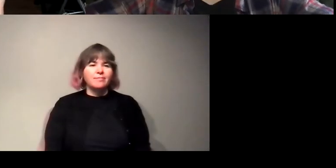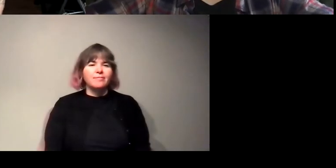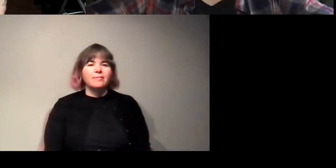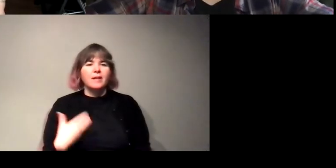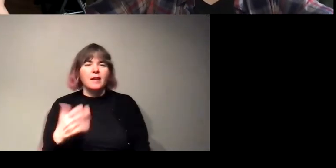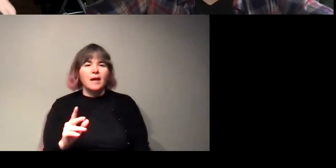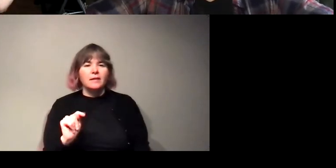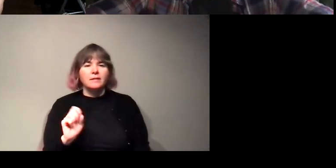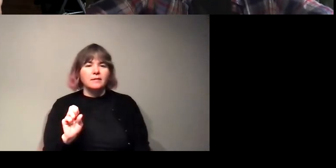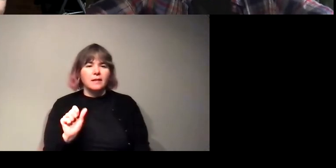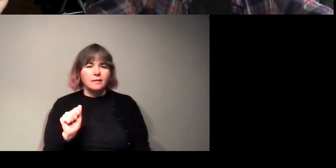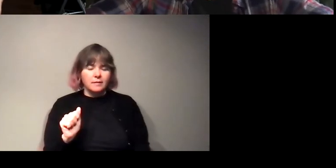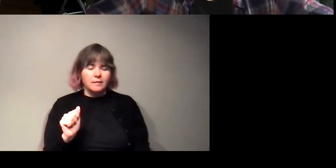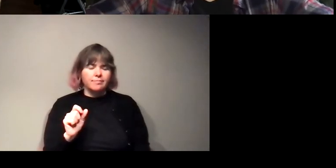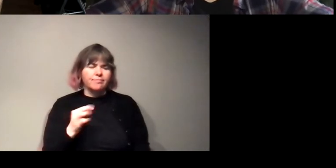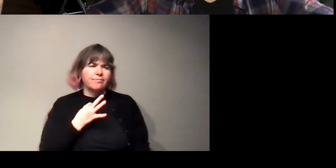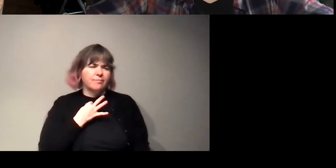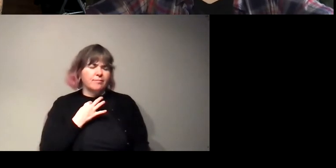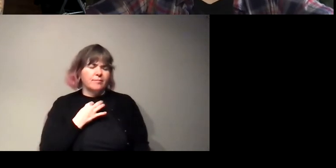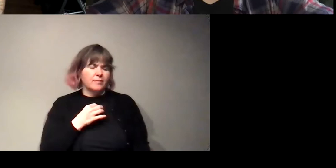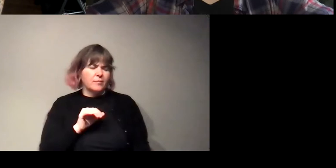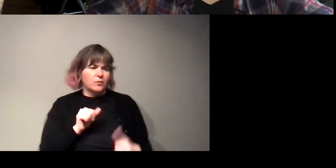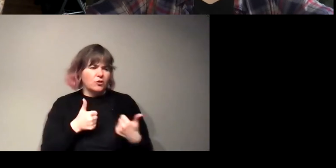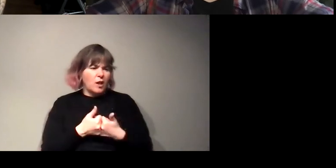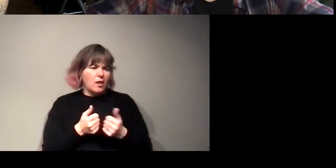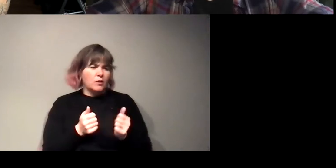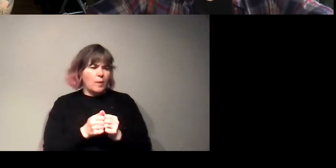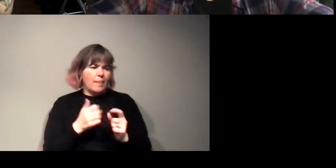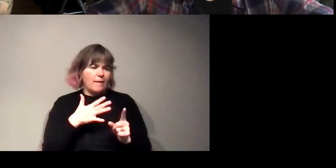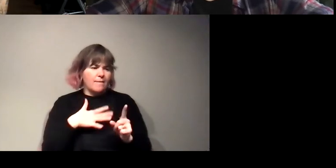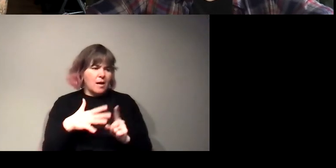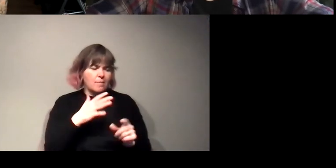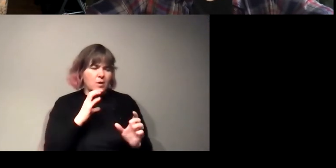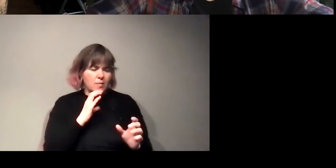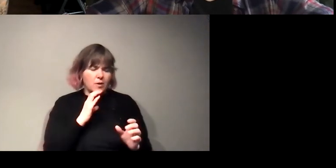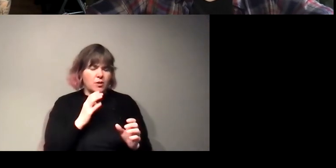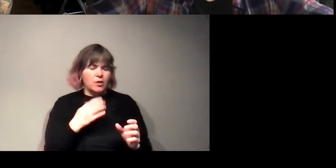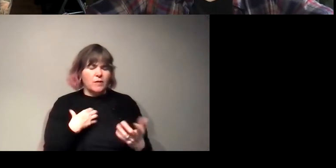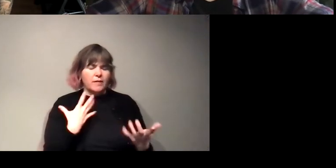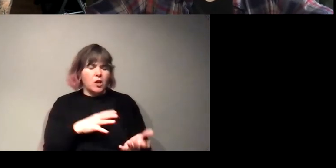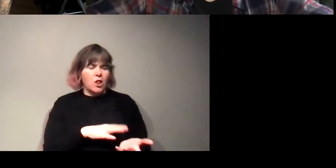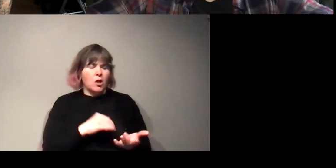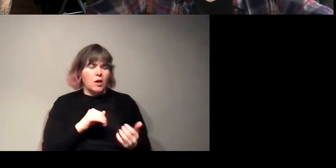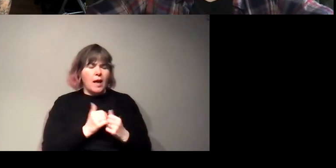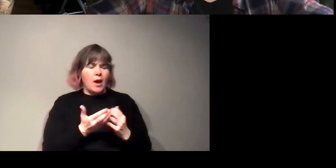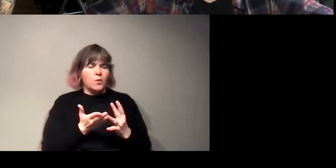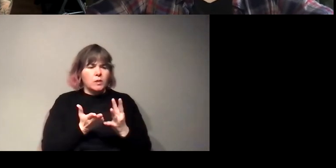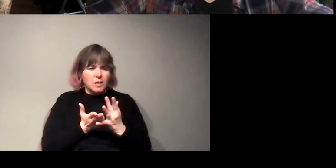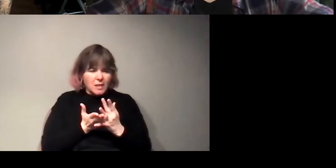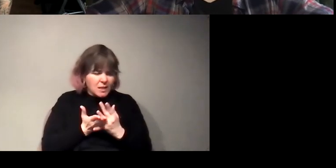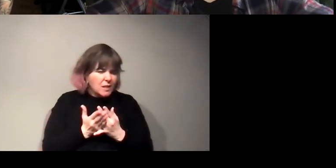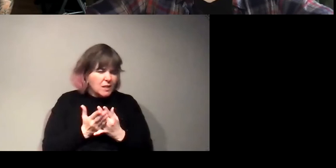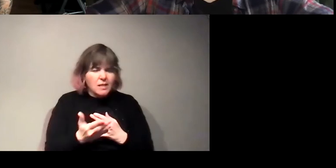from Tessa. What has been a challenge in environmental communications that you've learned to navigate? That's a hard question, but a good one.